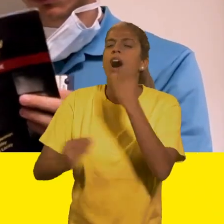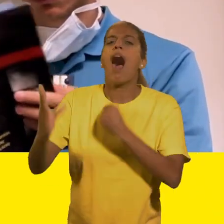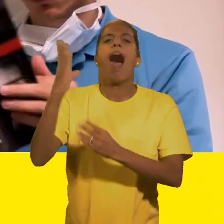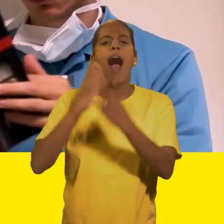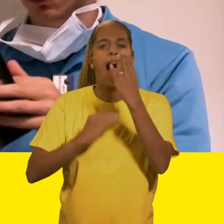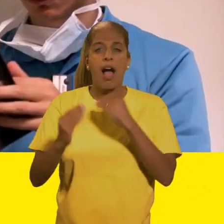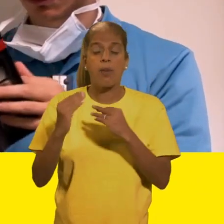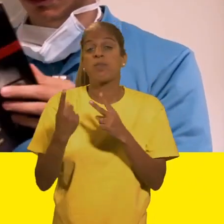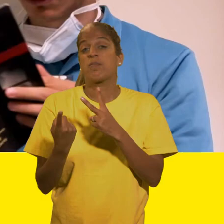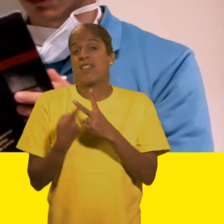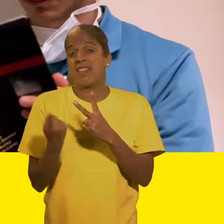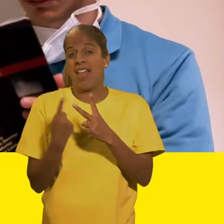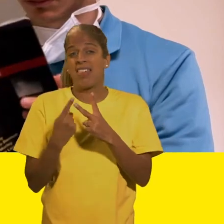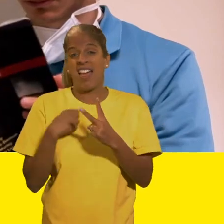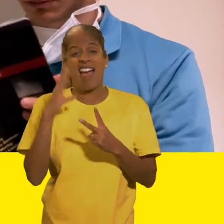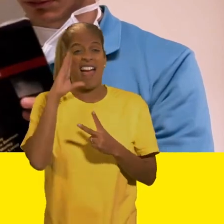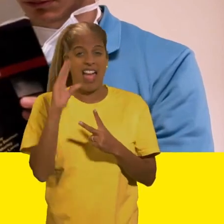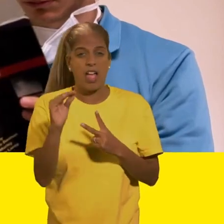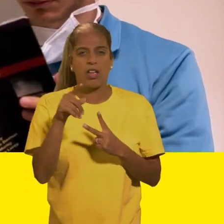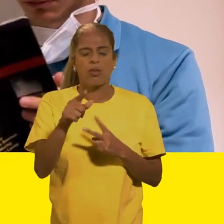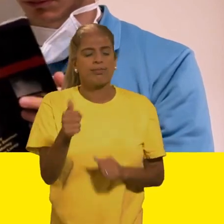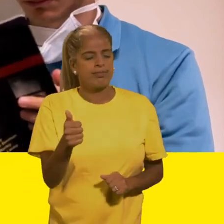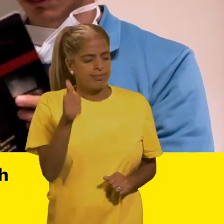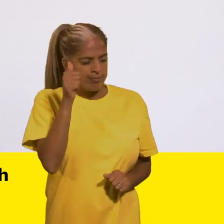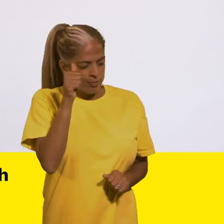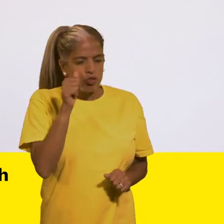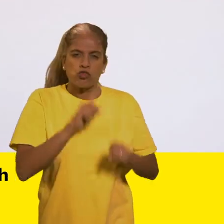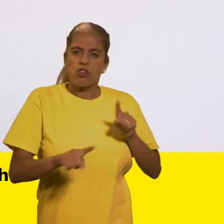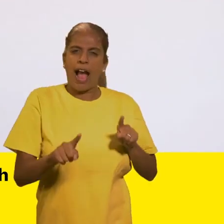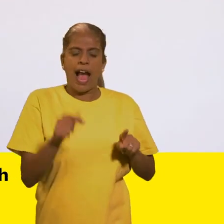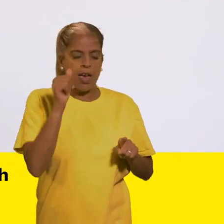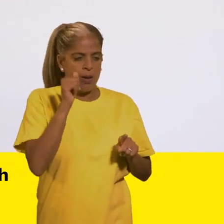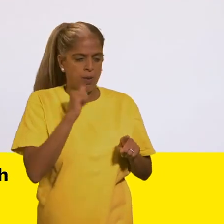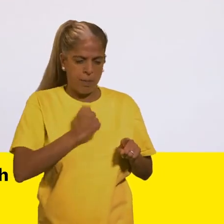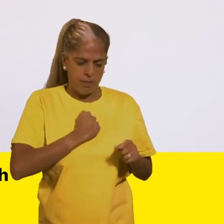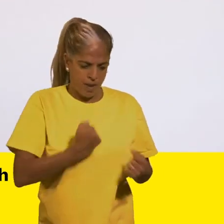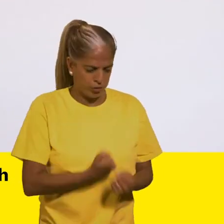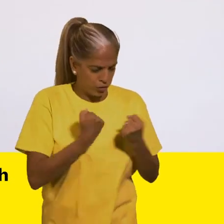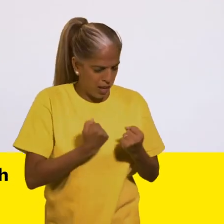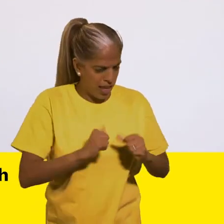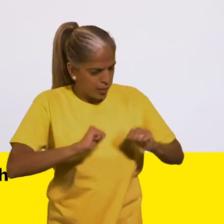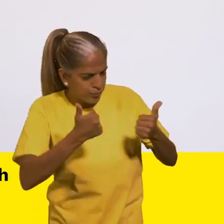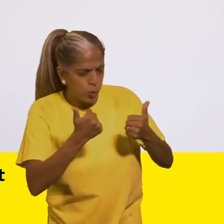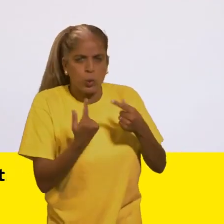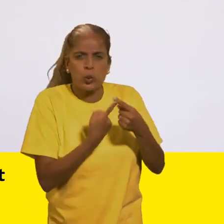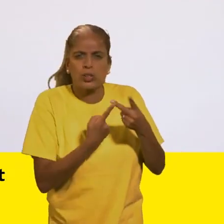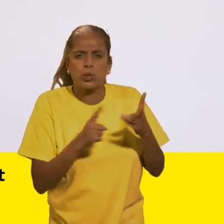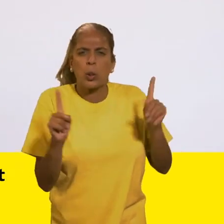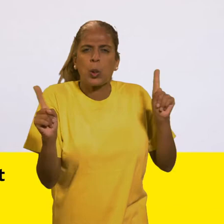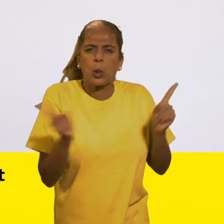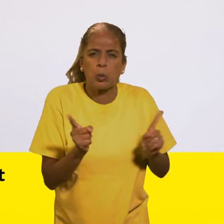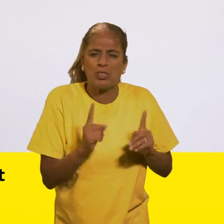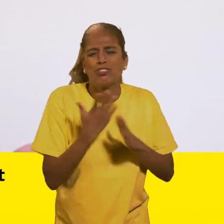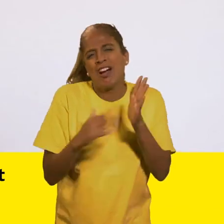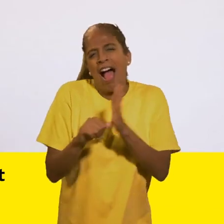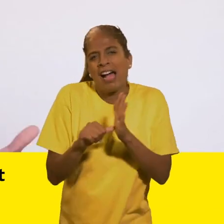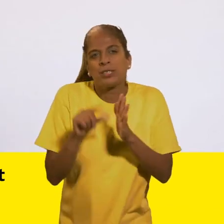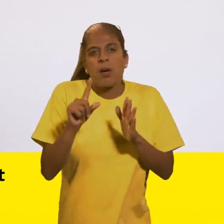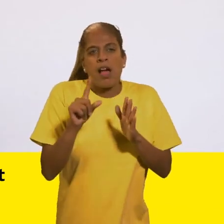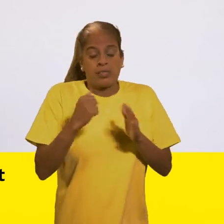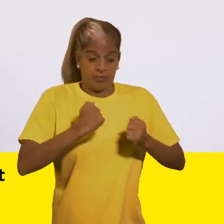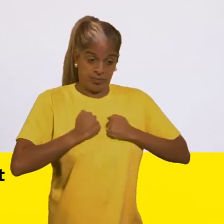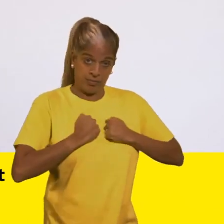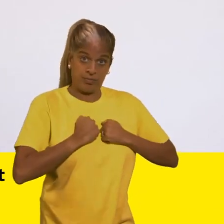try and be aware of what your strengths are. It's really hard. Like for me, I knew my strength was computing, and actually radiography isn't